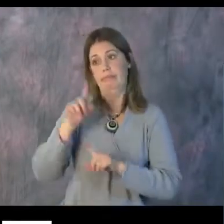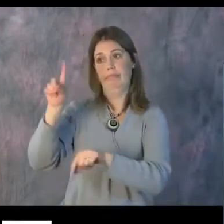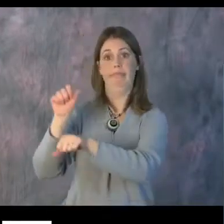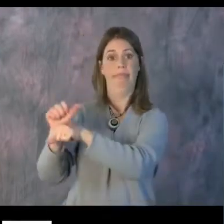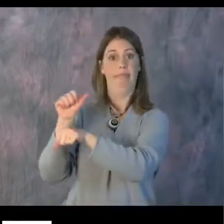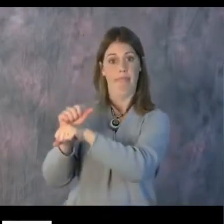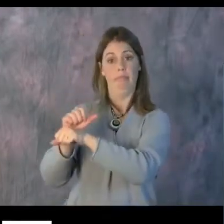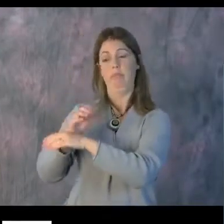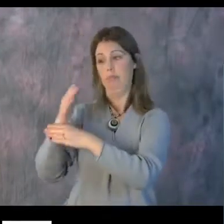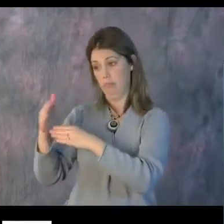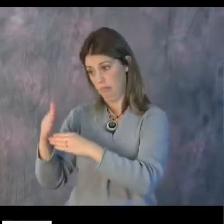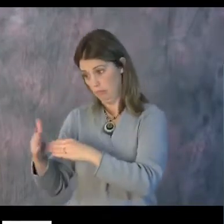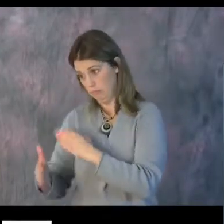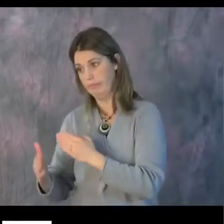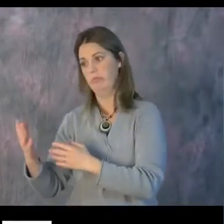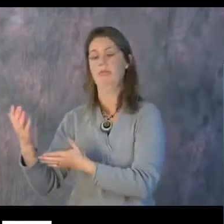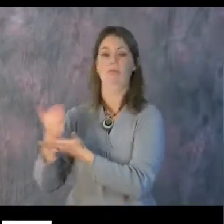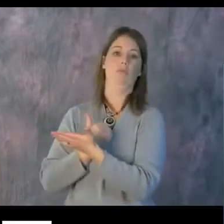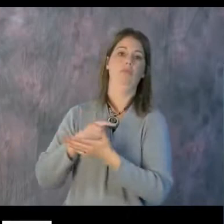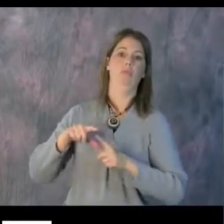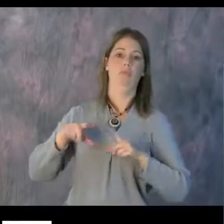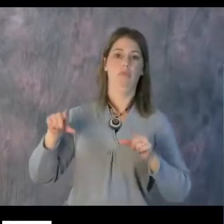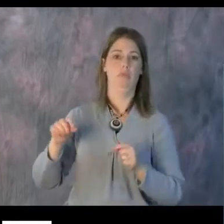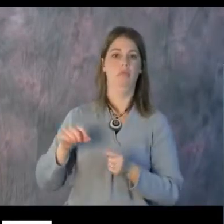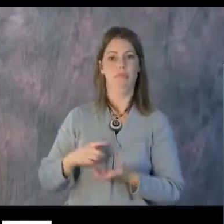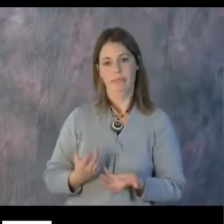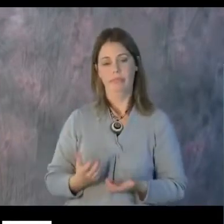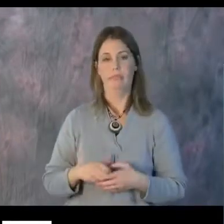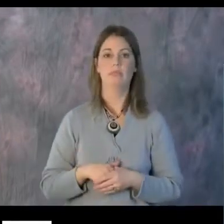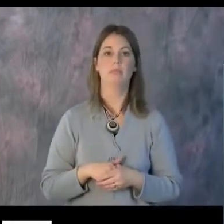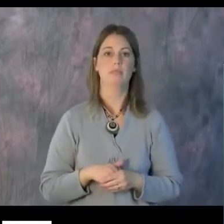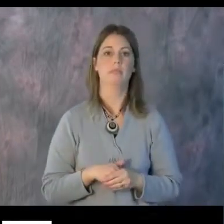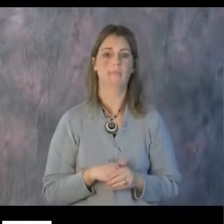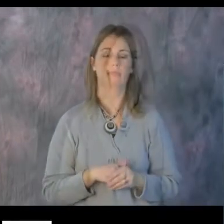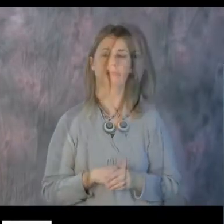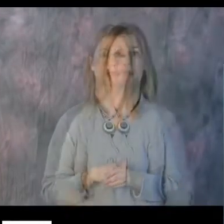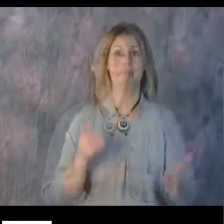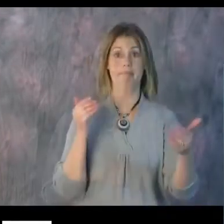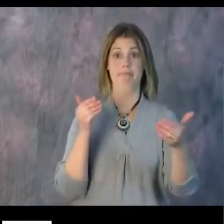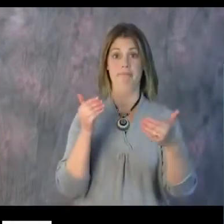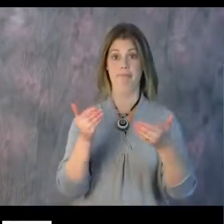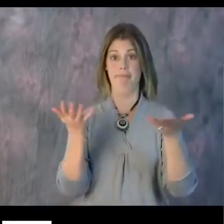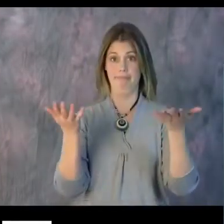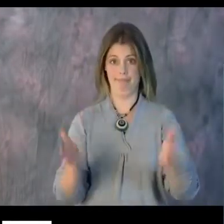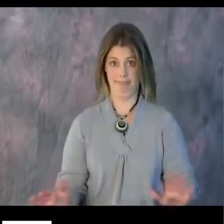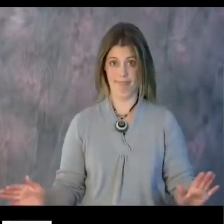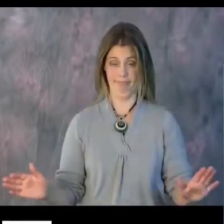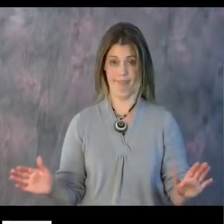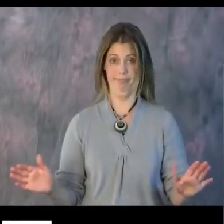that, same as at the workplace, they would earn a check as their reward for that.